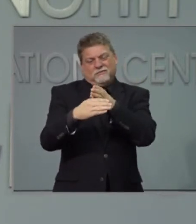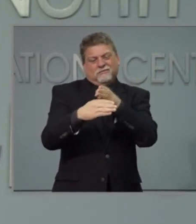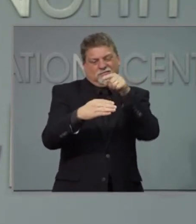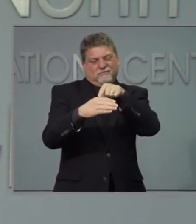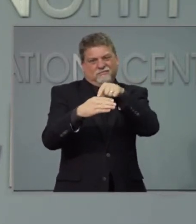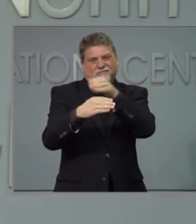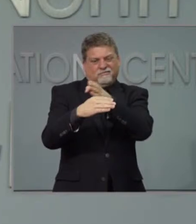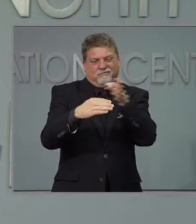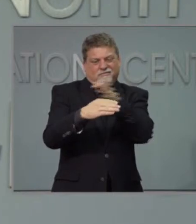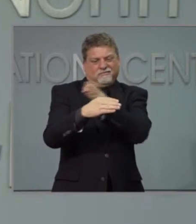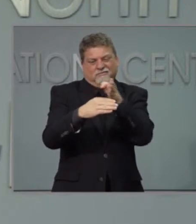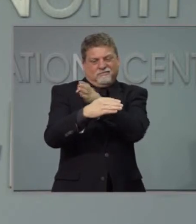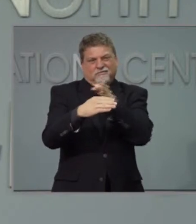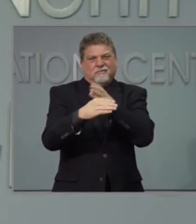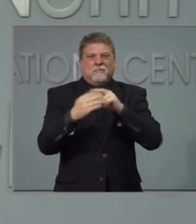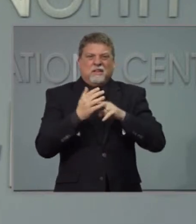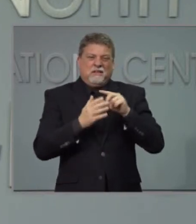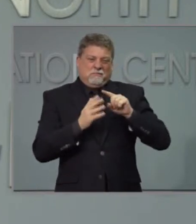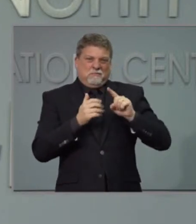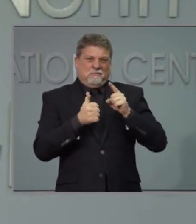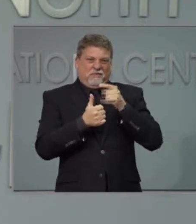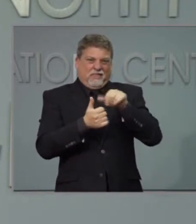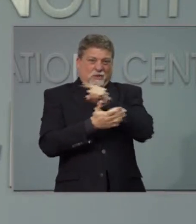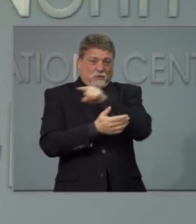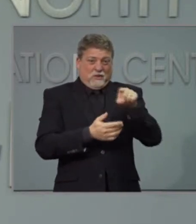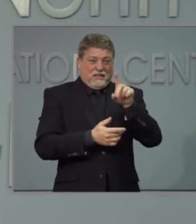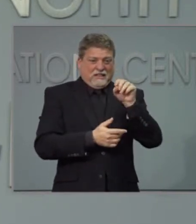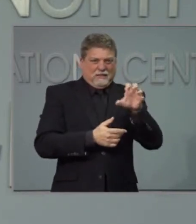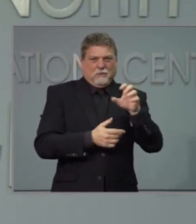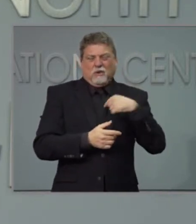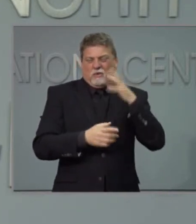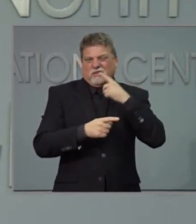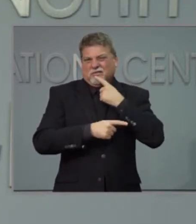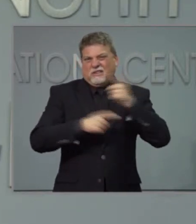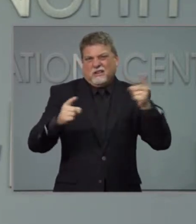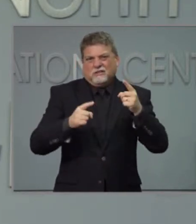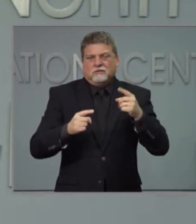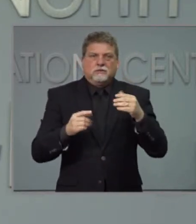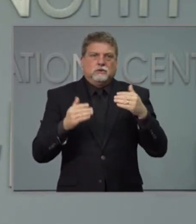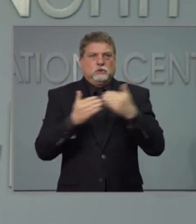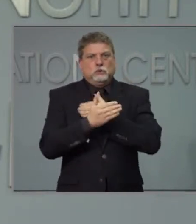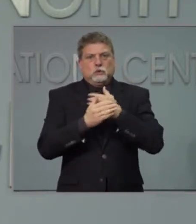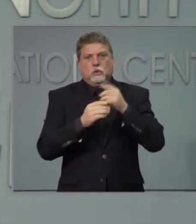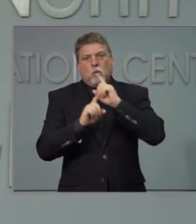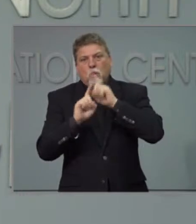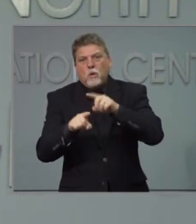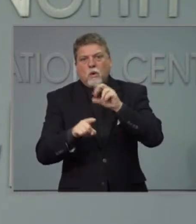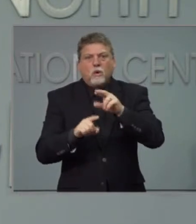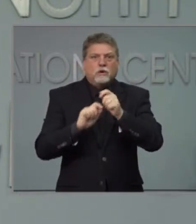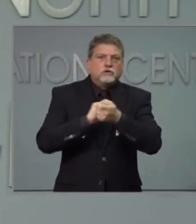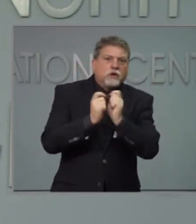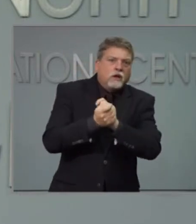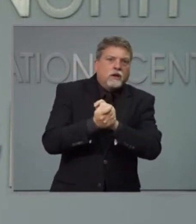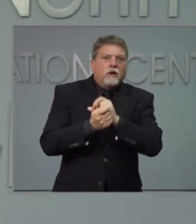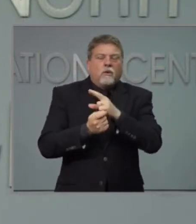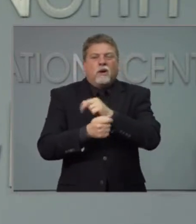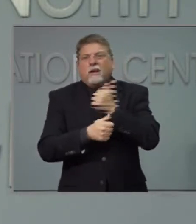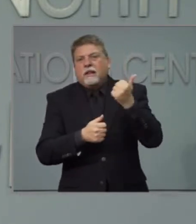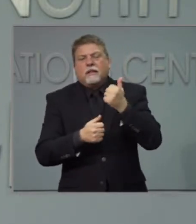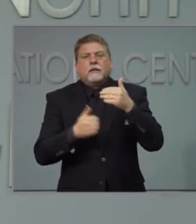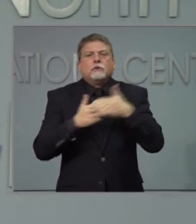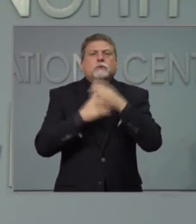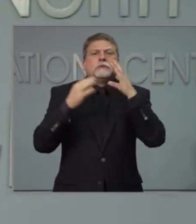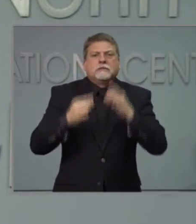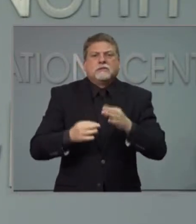announcements during the first part of that week to let people know what decisions that we've made. Got anything to add to that?